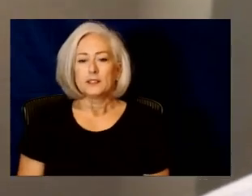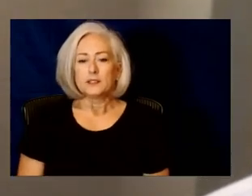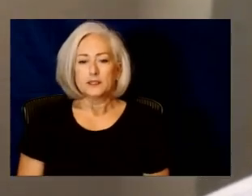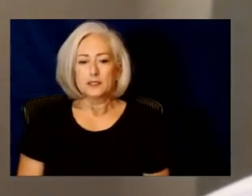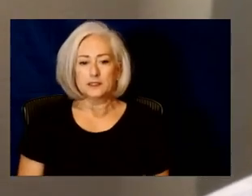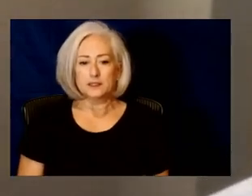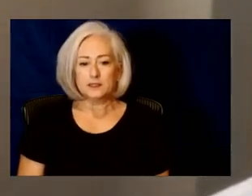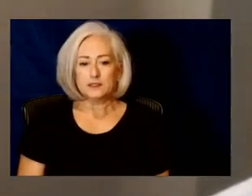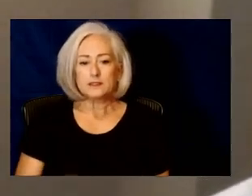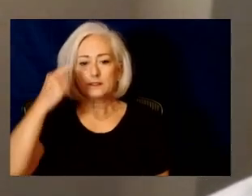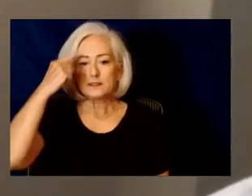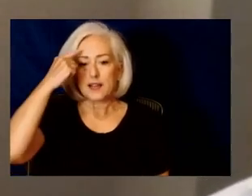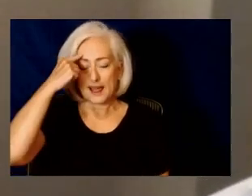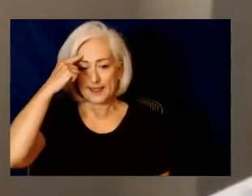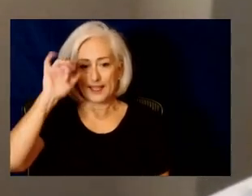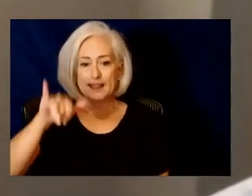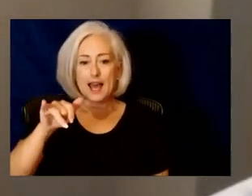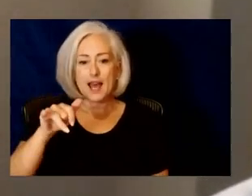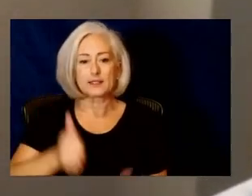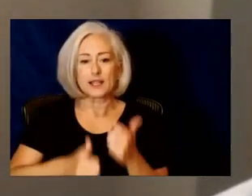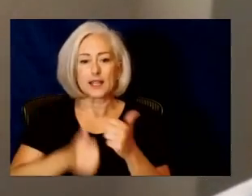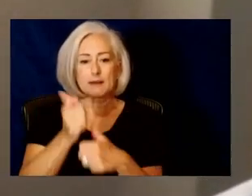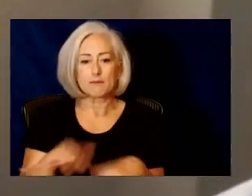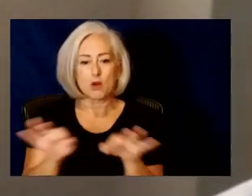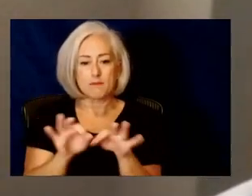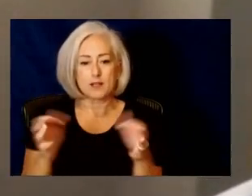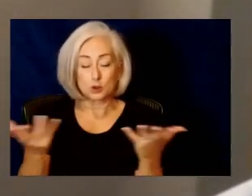I think the main message here is that,